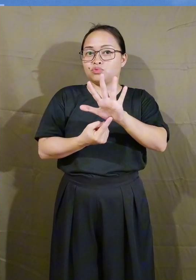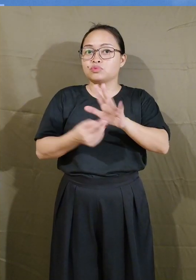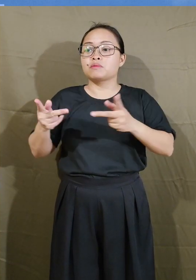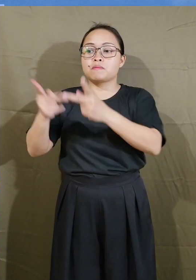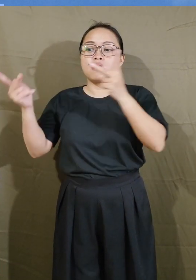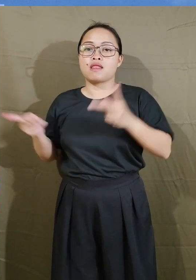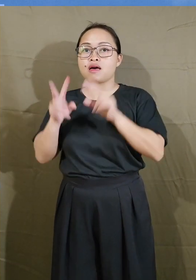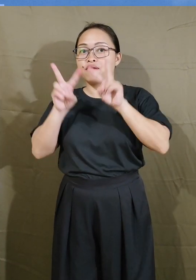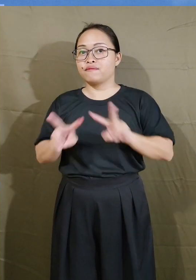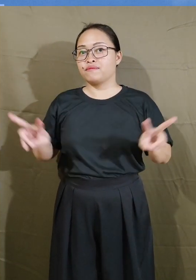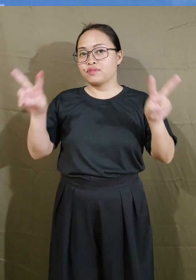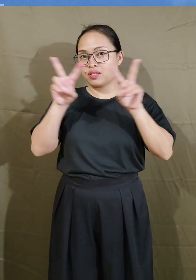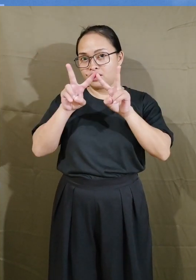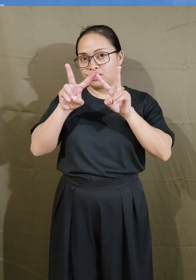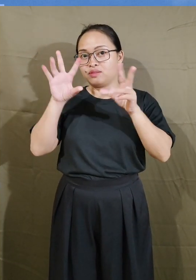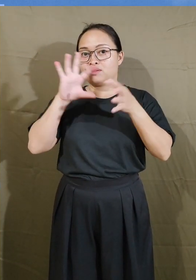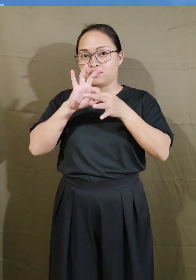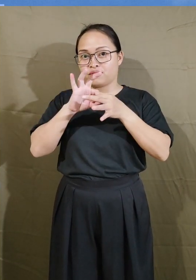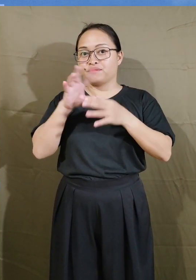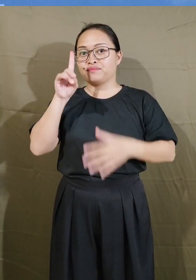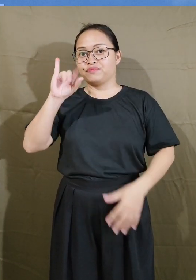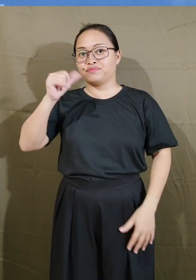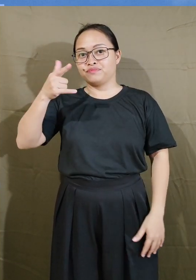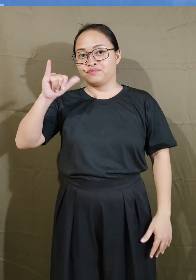of digits.